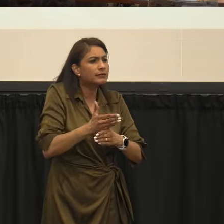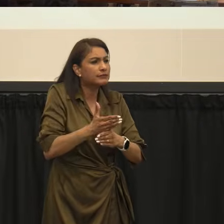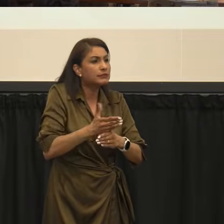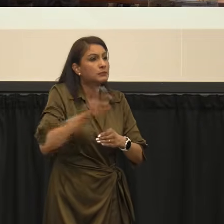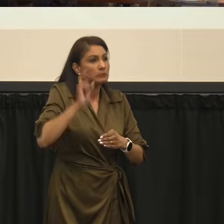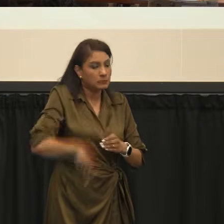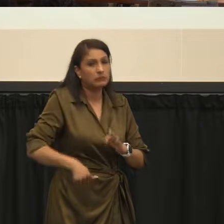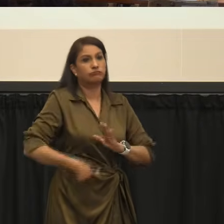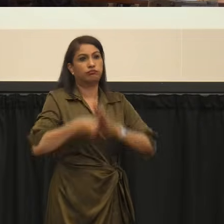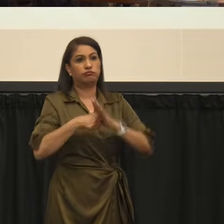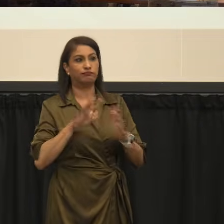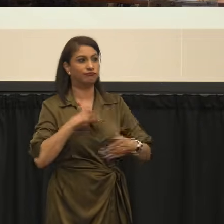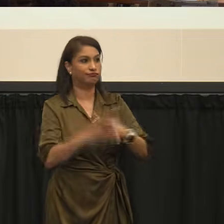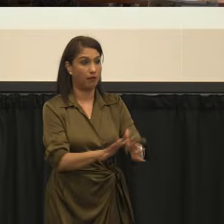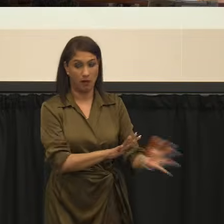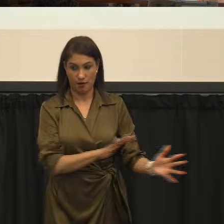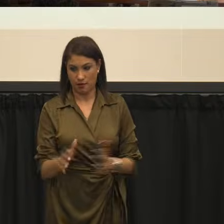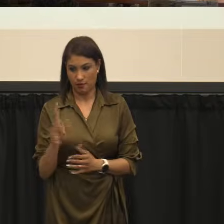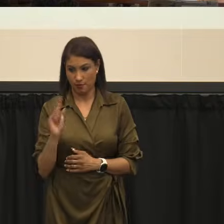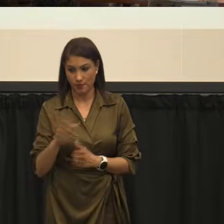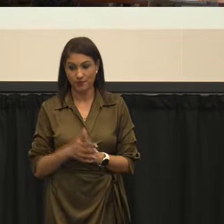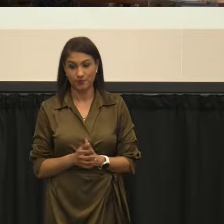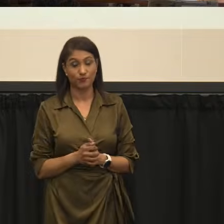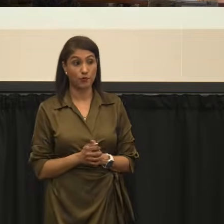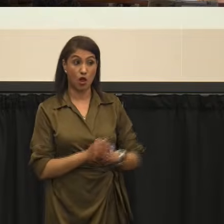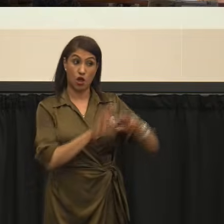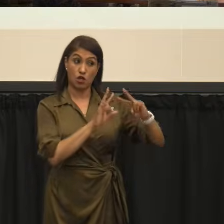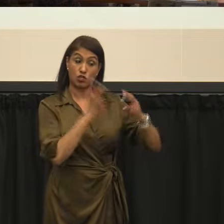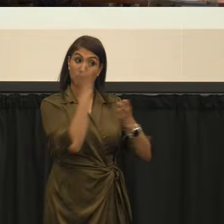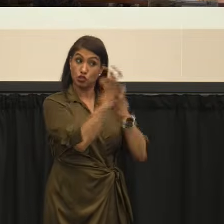platform, the functionality of the platform is important.